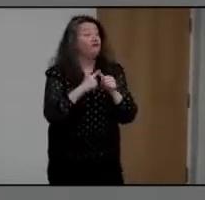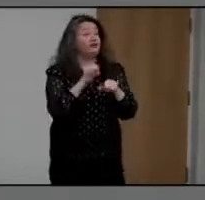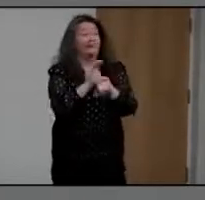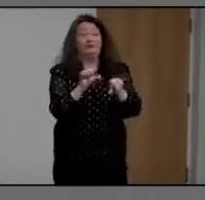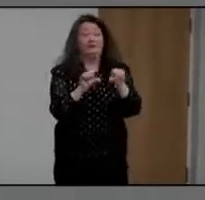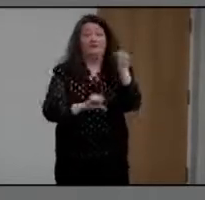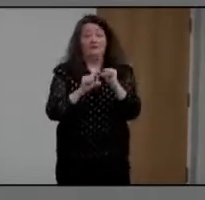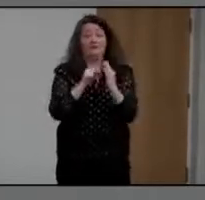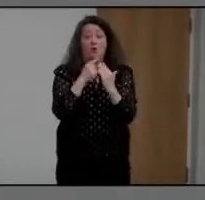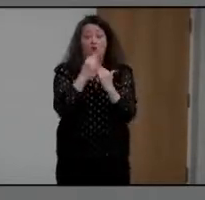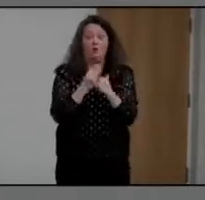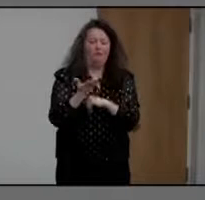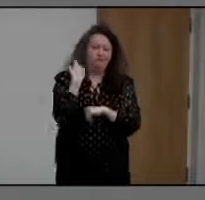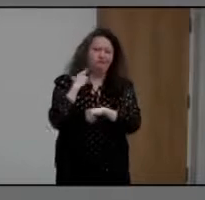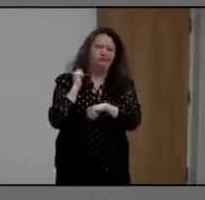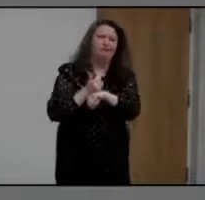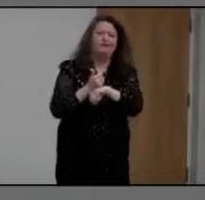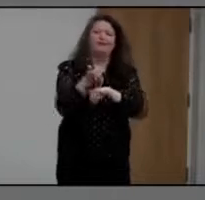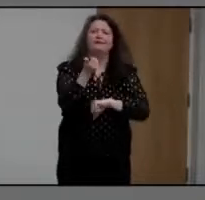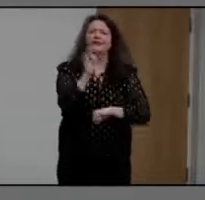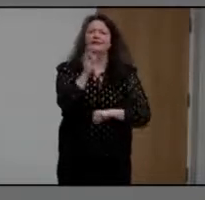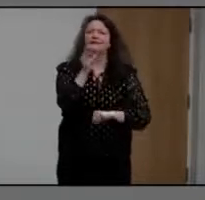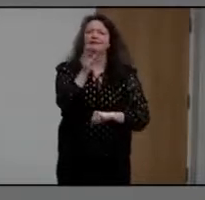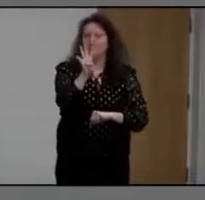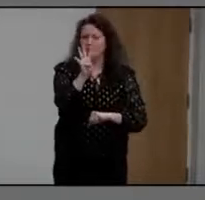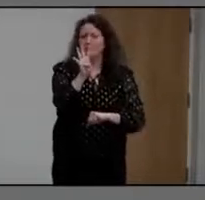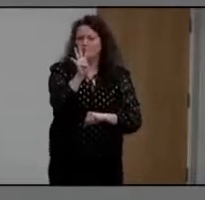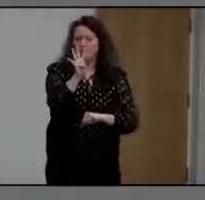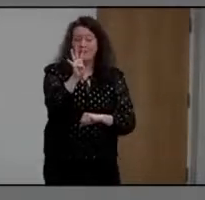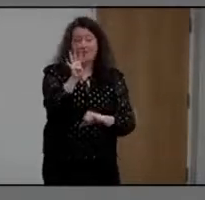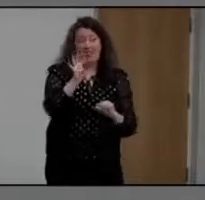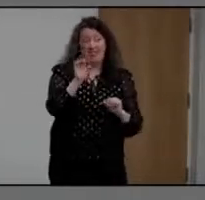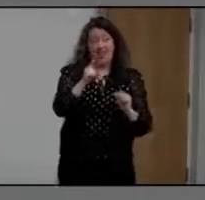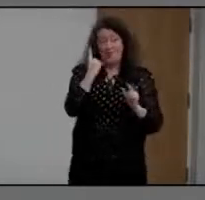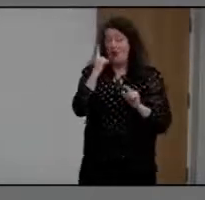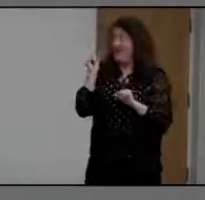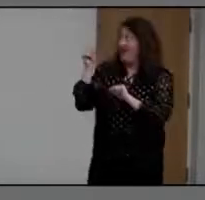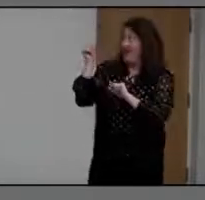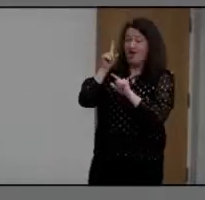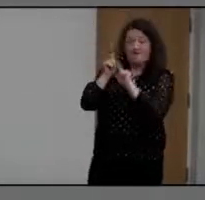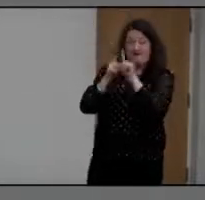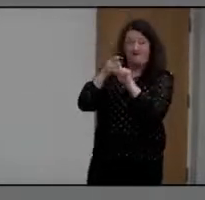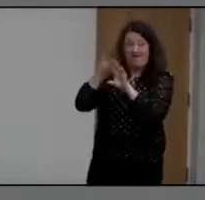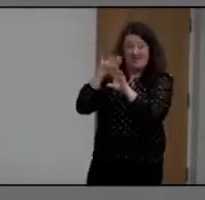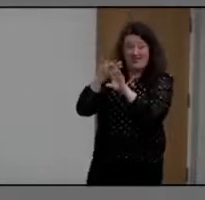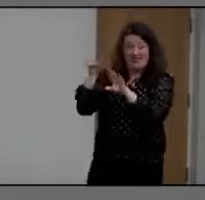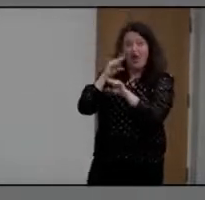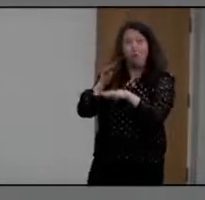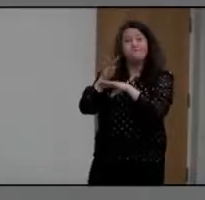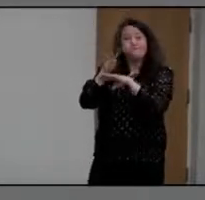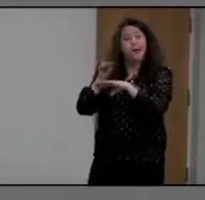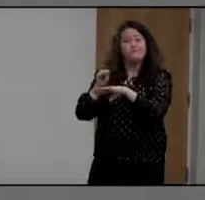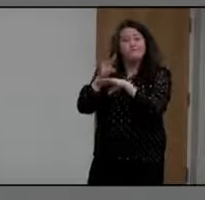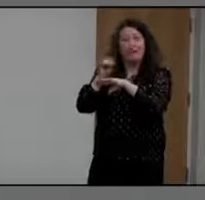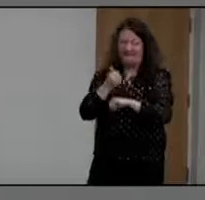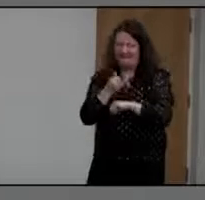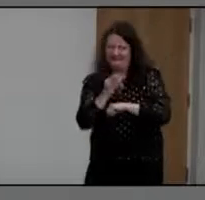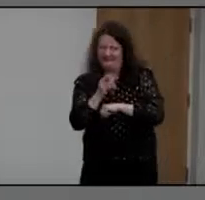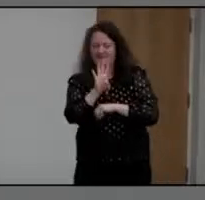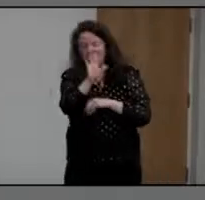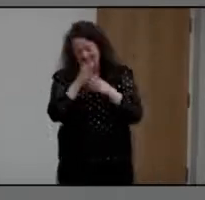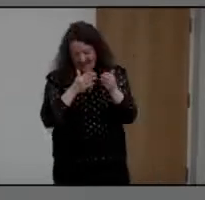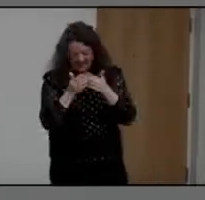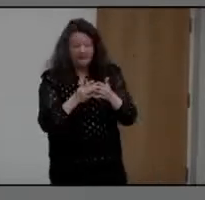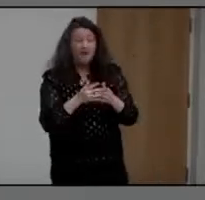in 1964, that was one of those trivia questions, by the way, the U of A now is one of the top